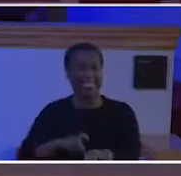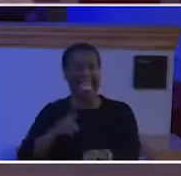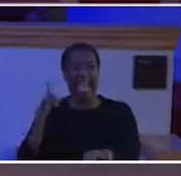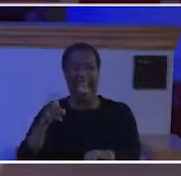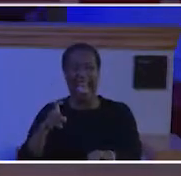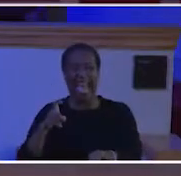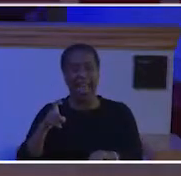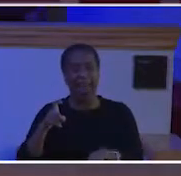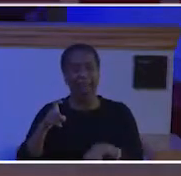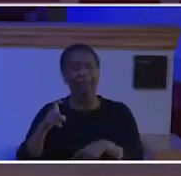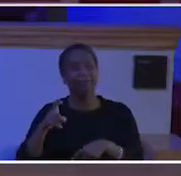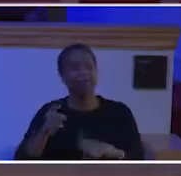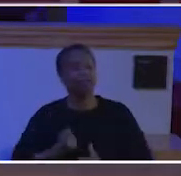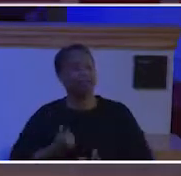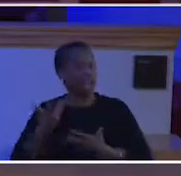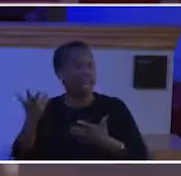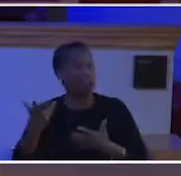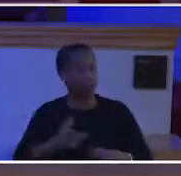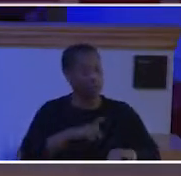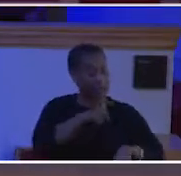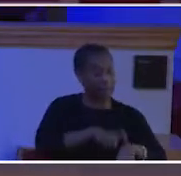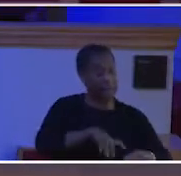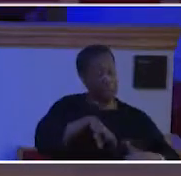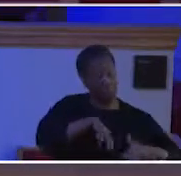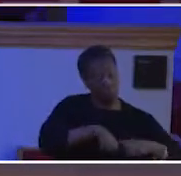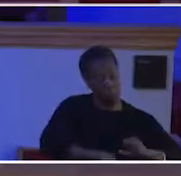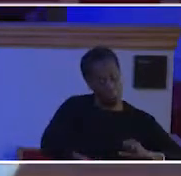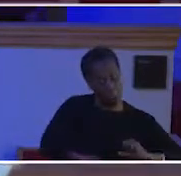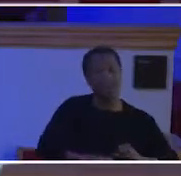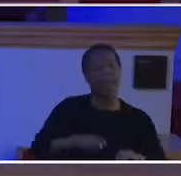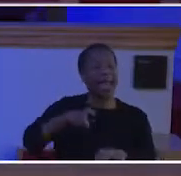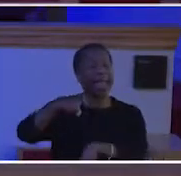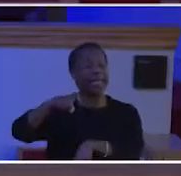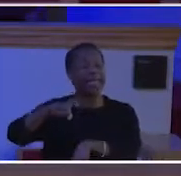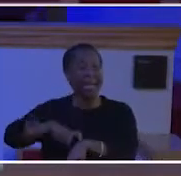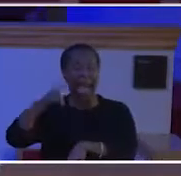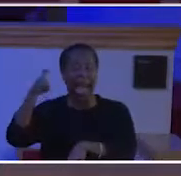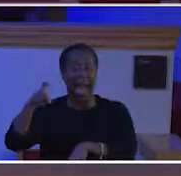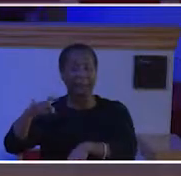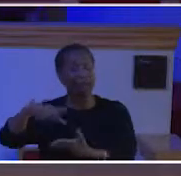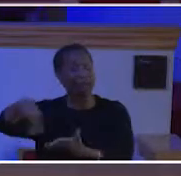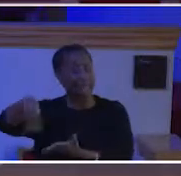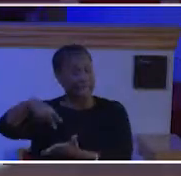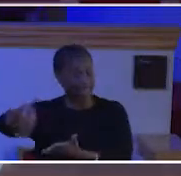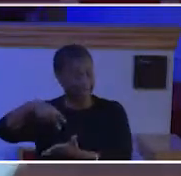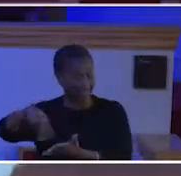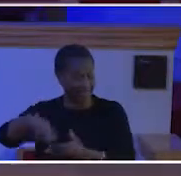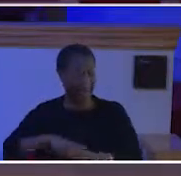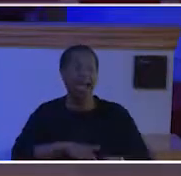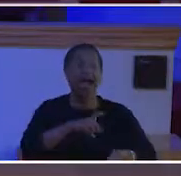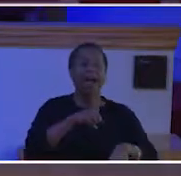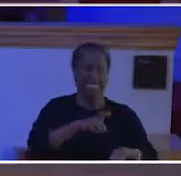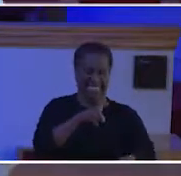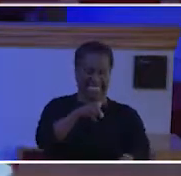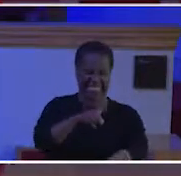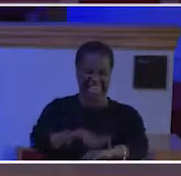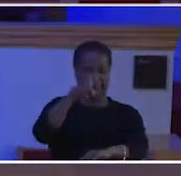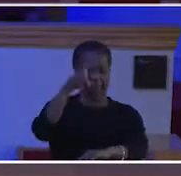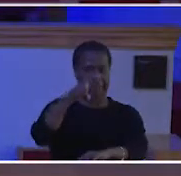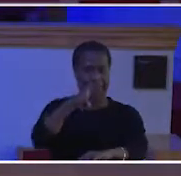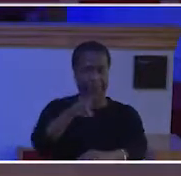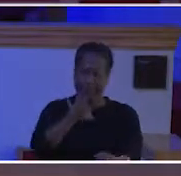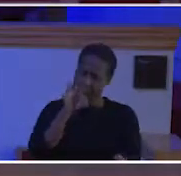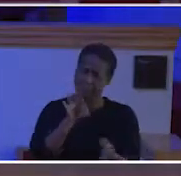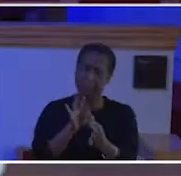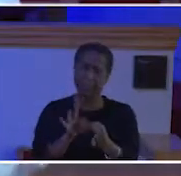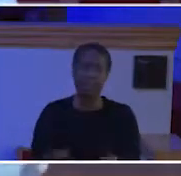to shout. A time to mourn and a time to dance. Timing is